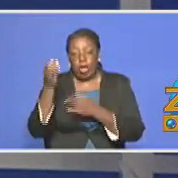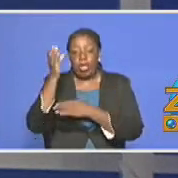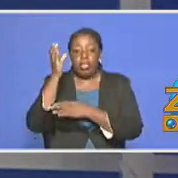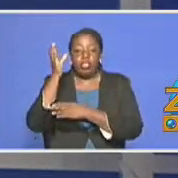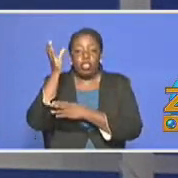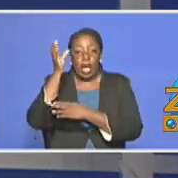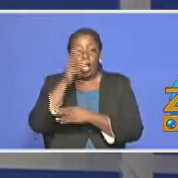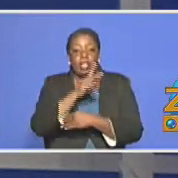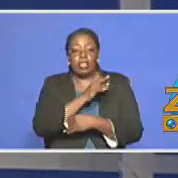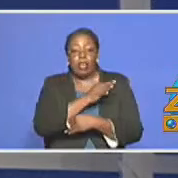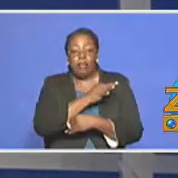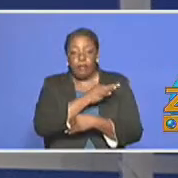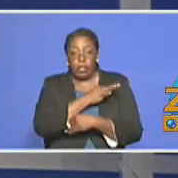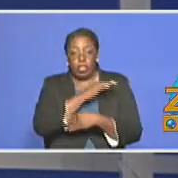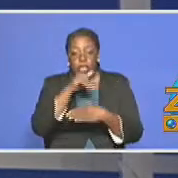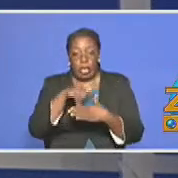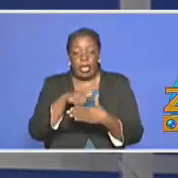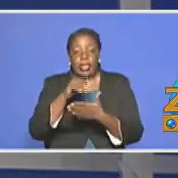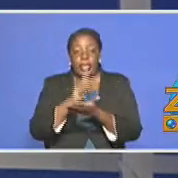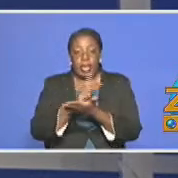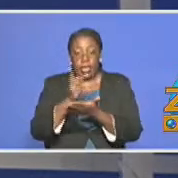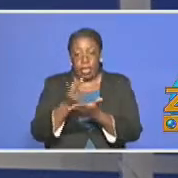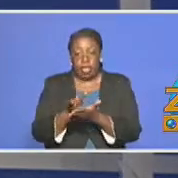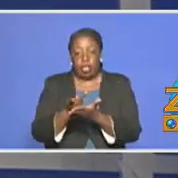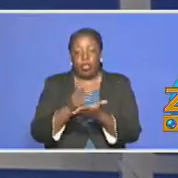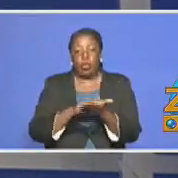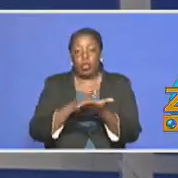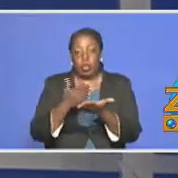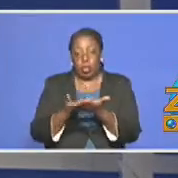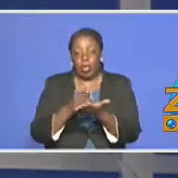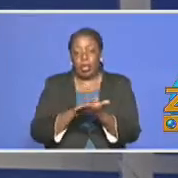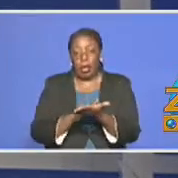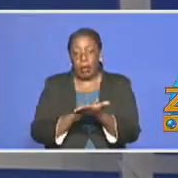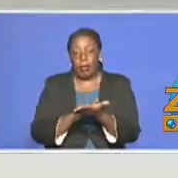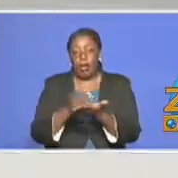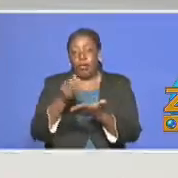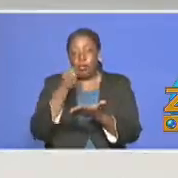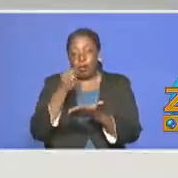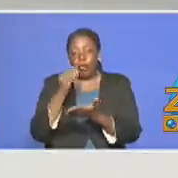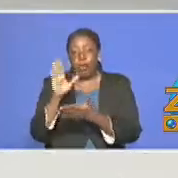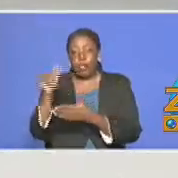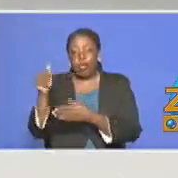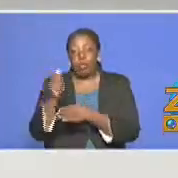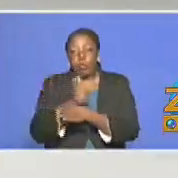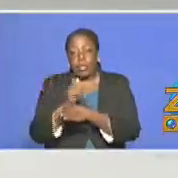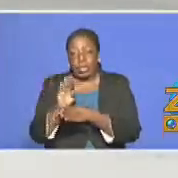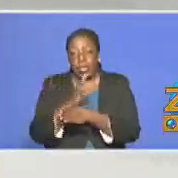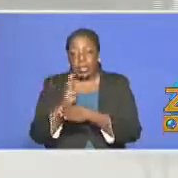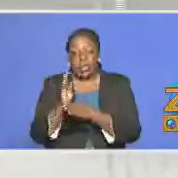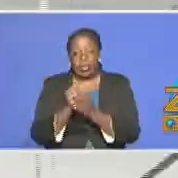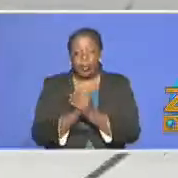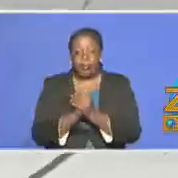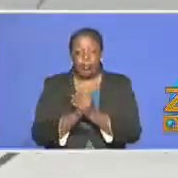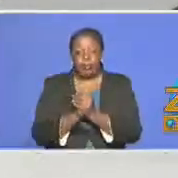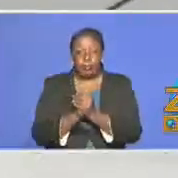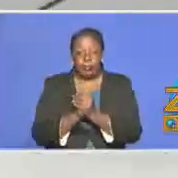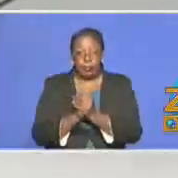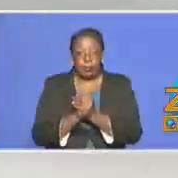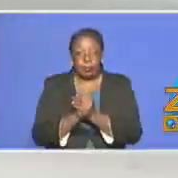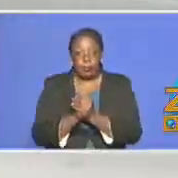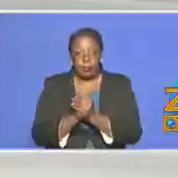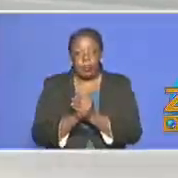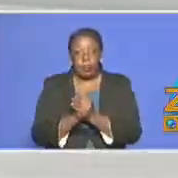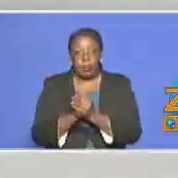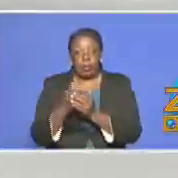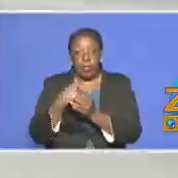hospitality worker who's now whipping up dishes for his own business. This morning I'm at Arawaki. I'm preparing some stew fish,